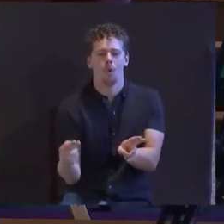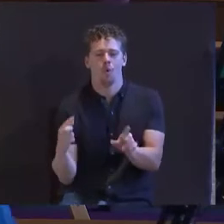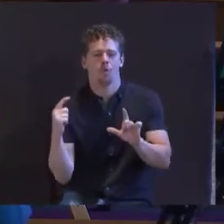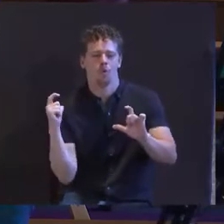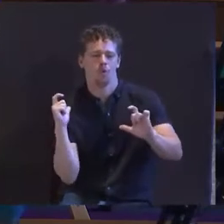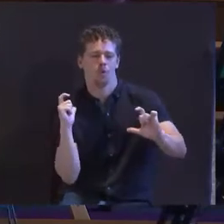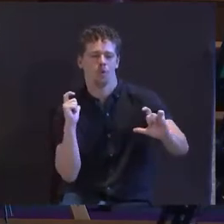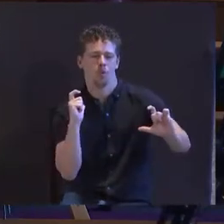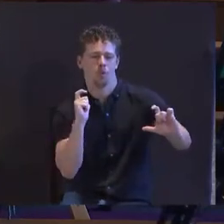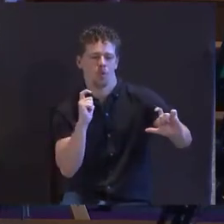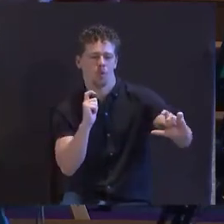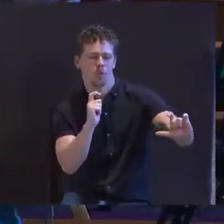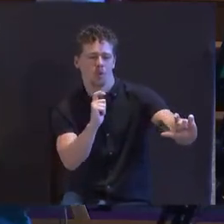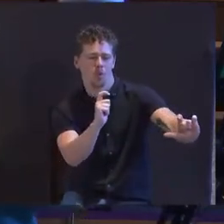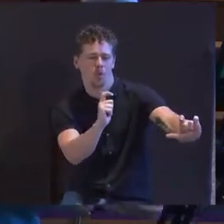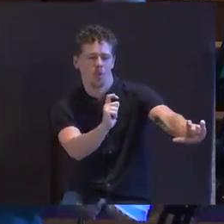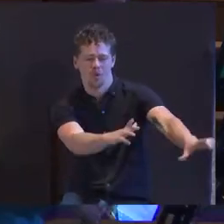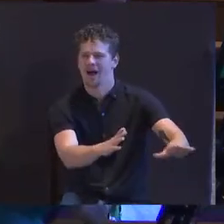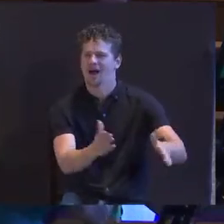train.